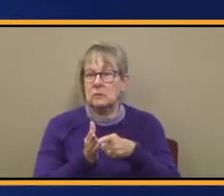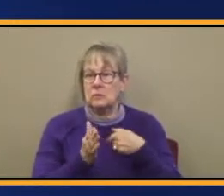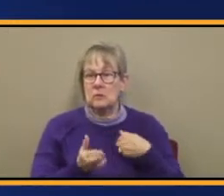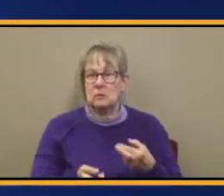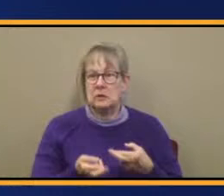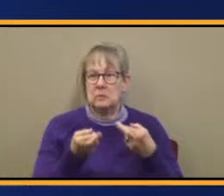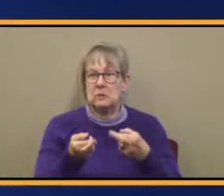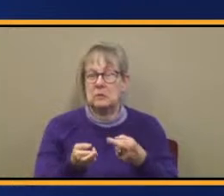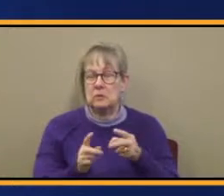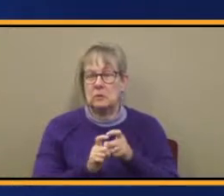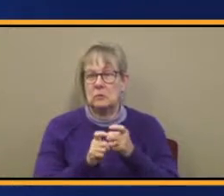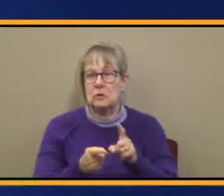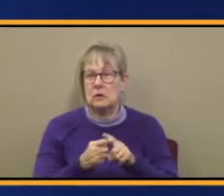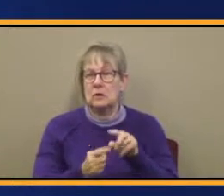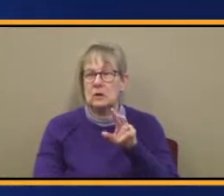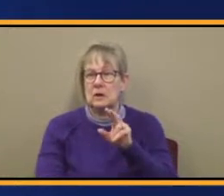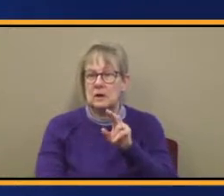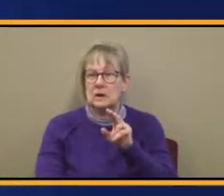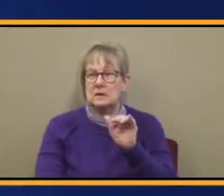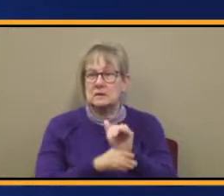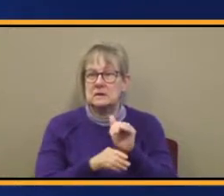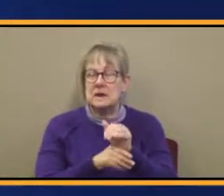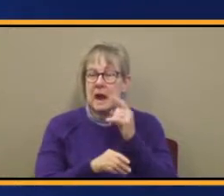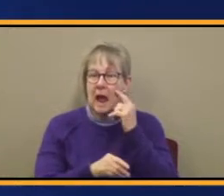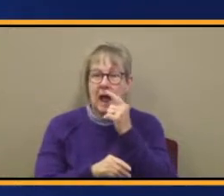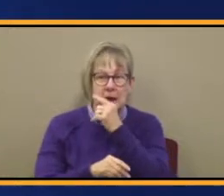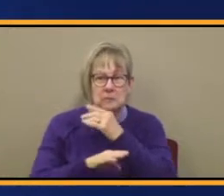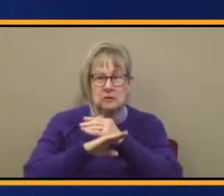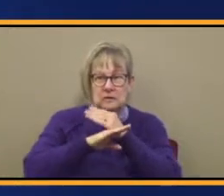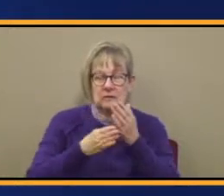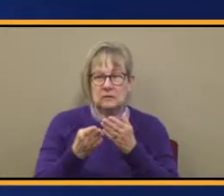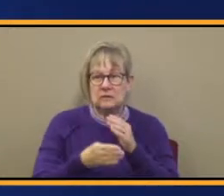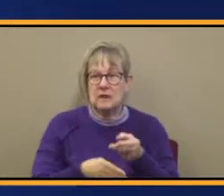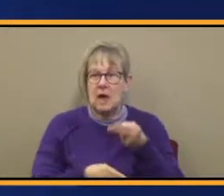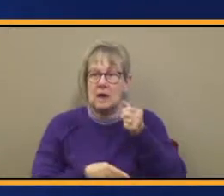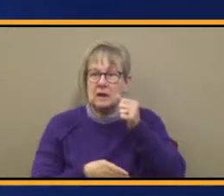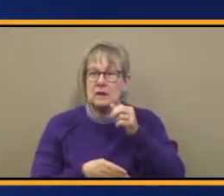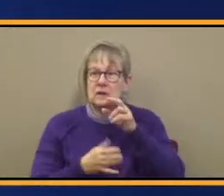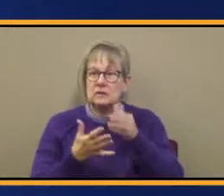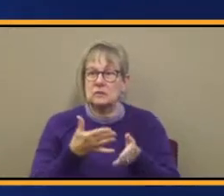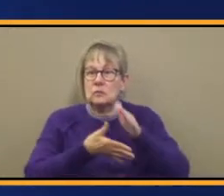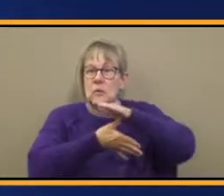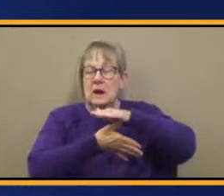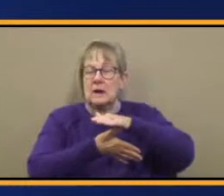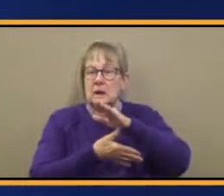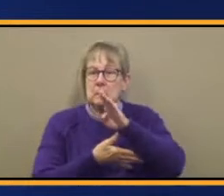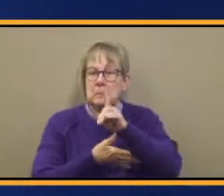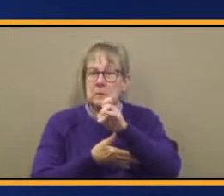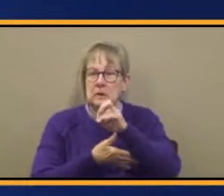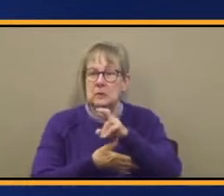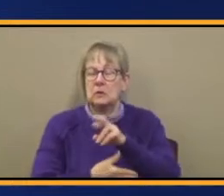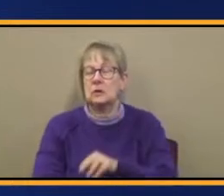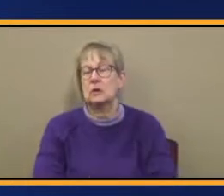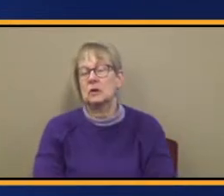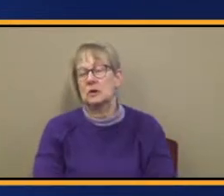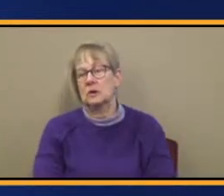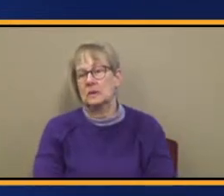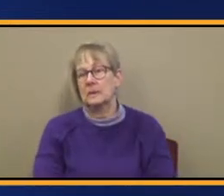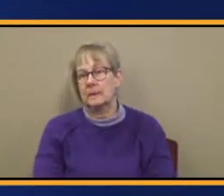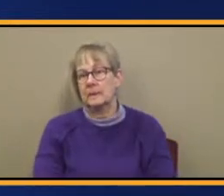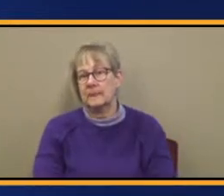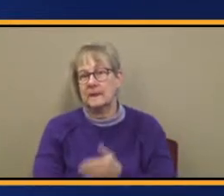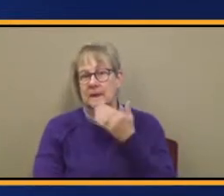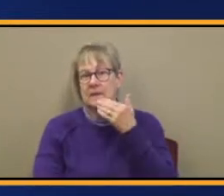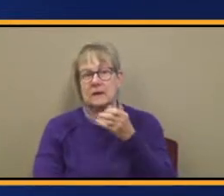recommending award to Night Eyes Protective Services, Inc., the highest ranked bidder based on the evaluation factors for this procurement. Thank you,